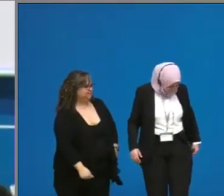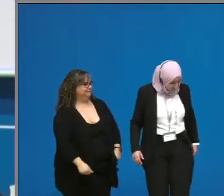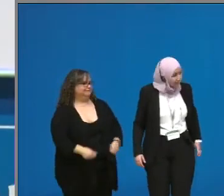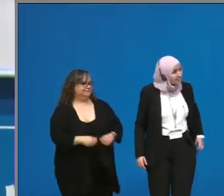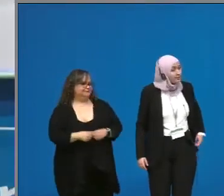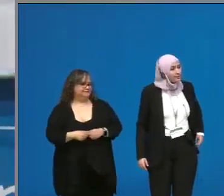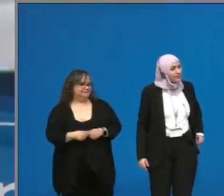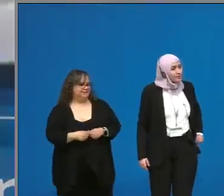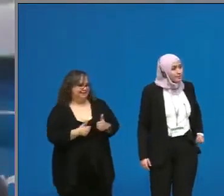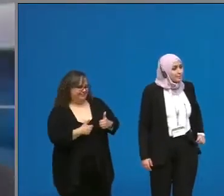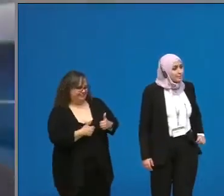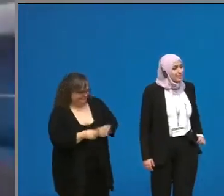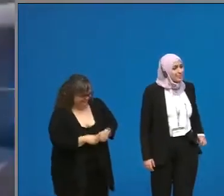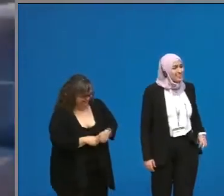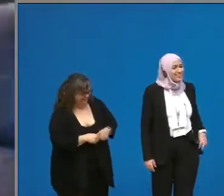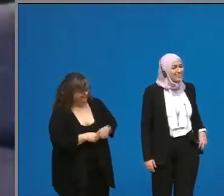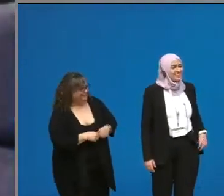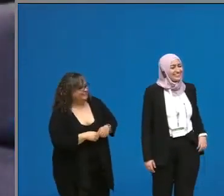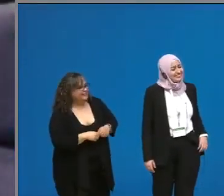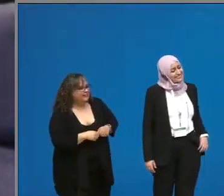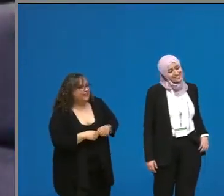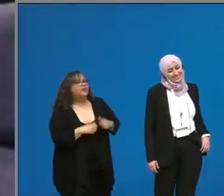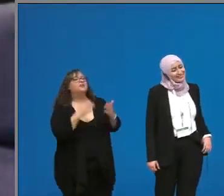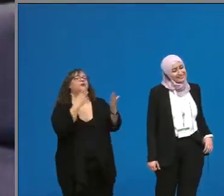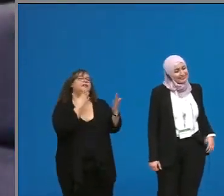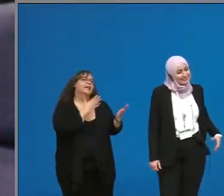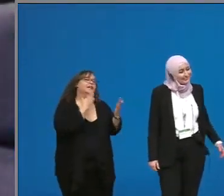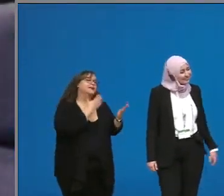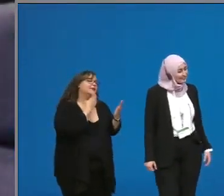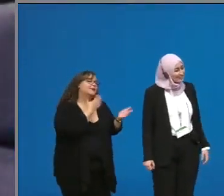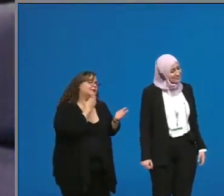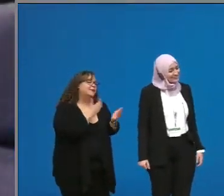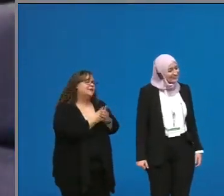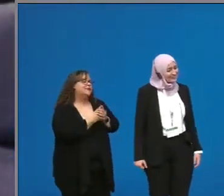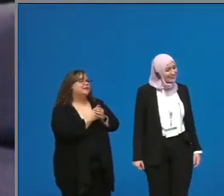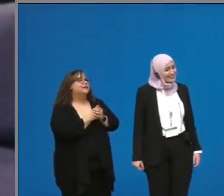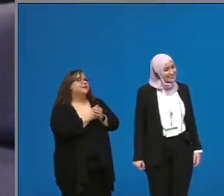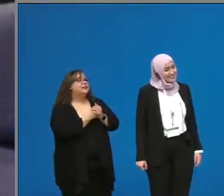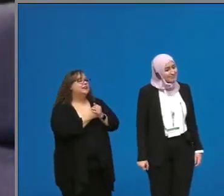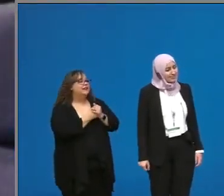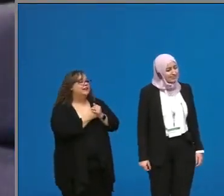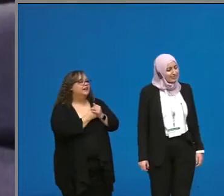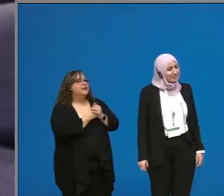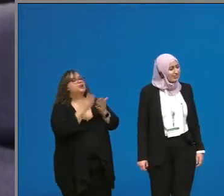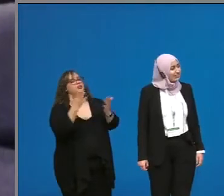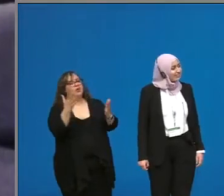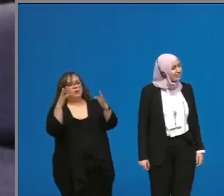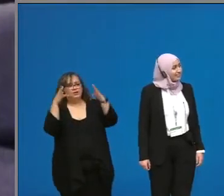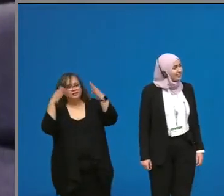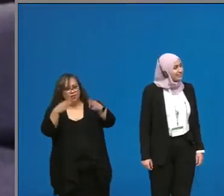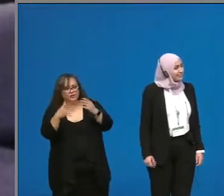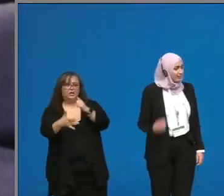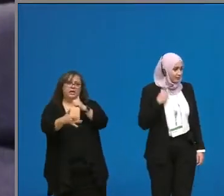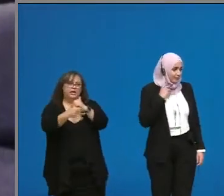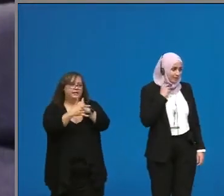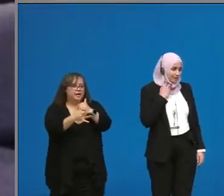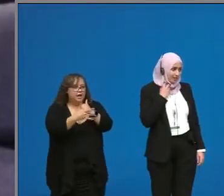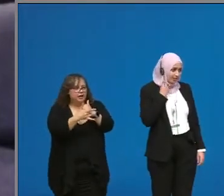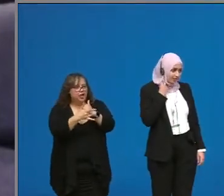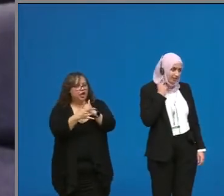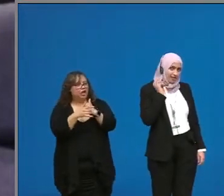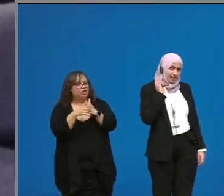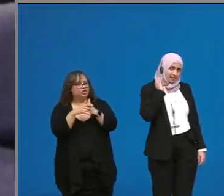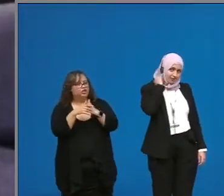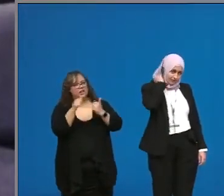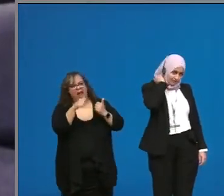They've been standing since morning, by the way. Really, thank you. A big thanks to them. Since we're talking about technical and applications, have you